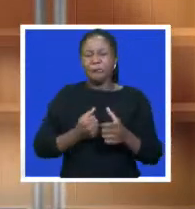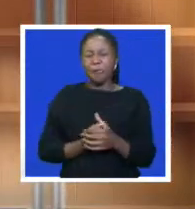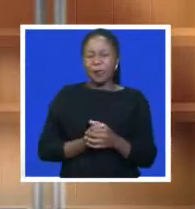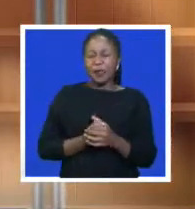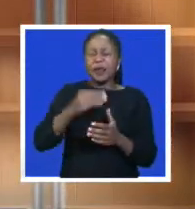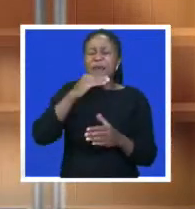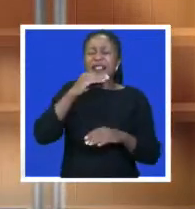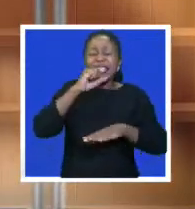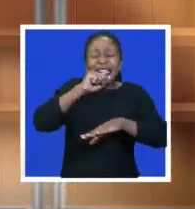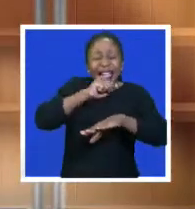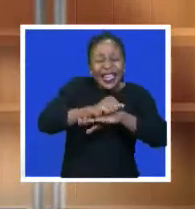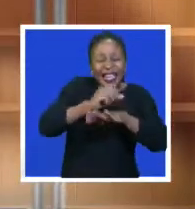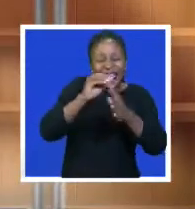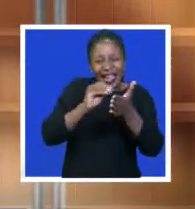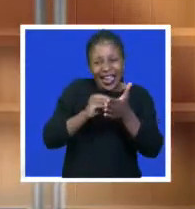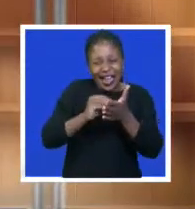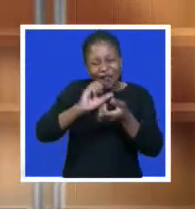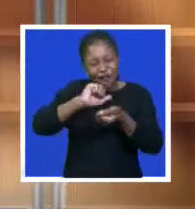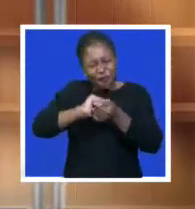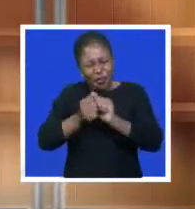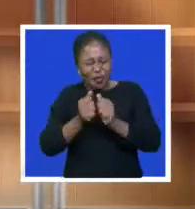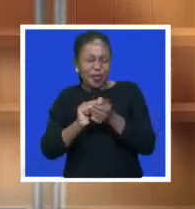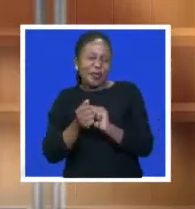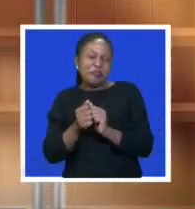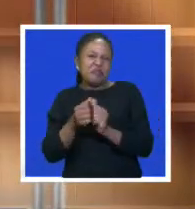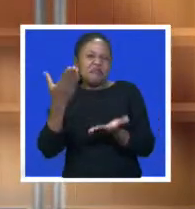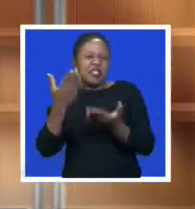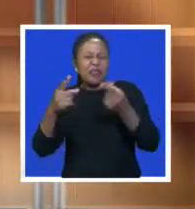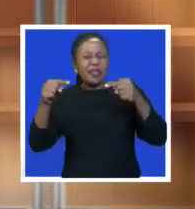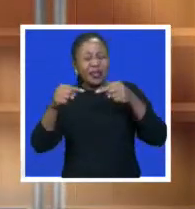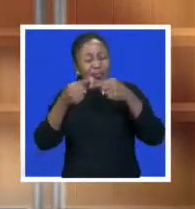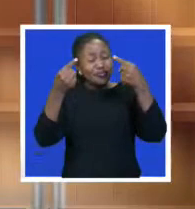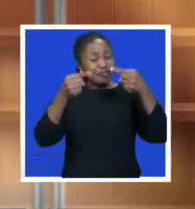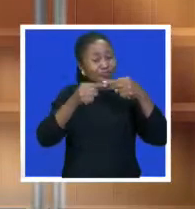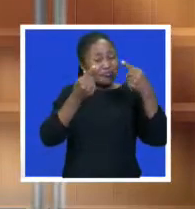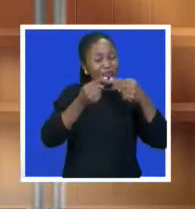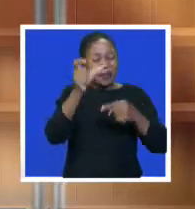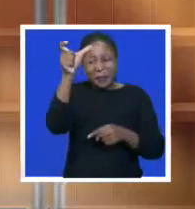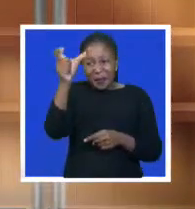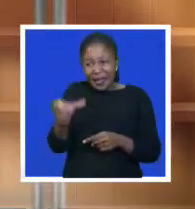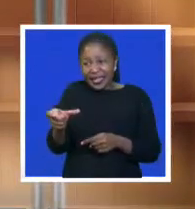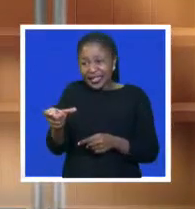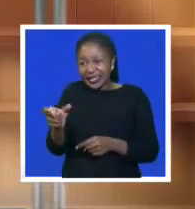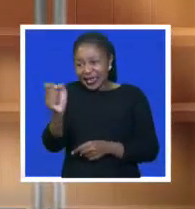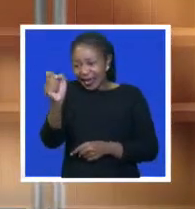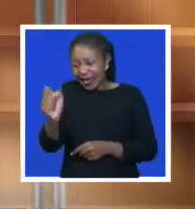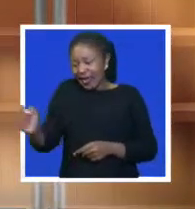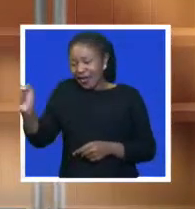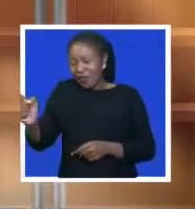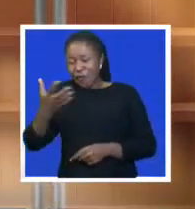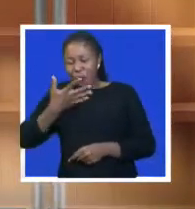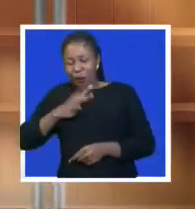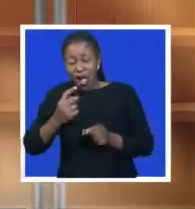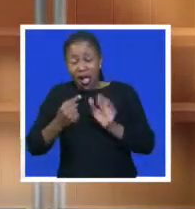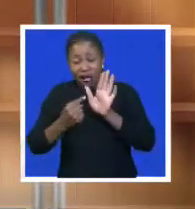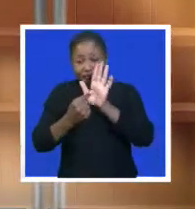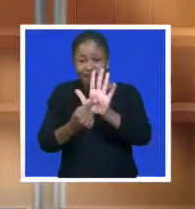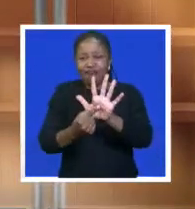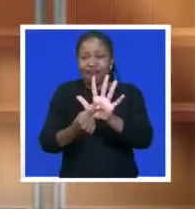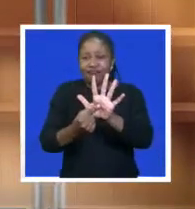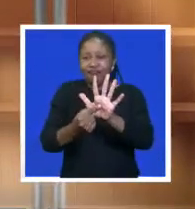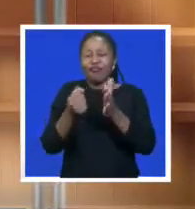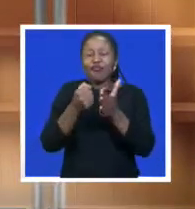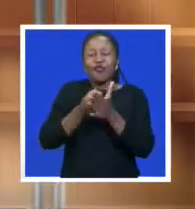problem or a main issue which the writer is trying to put across in this particular story. Remember, it is a